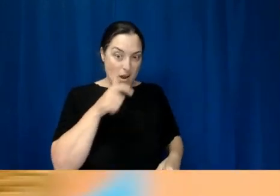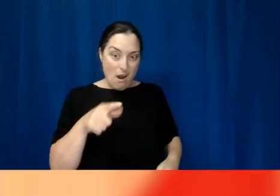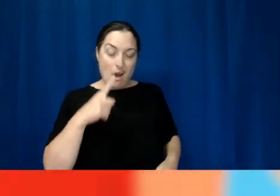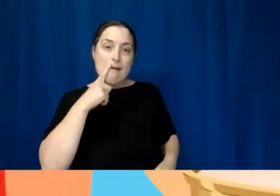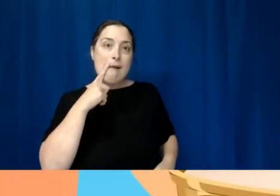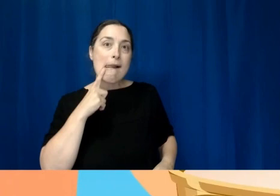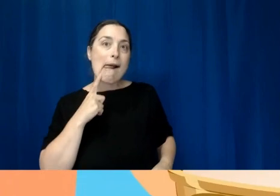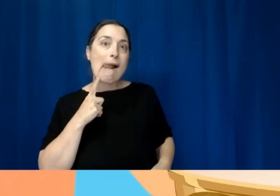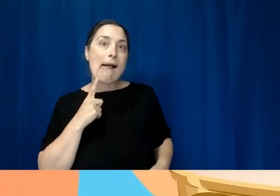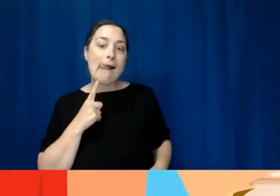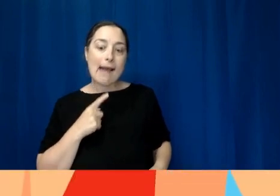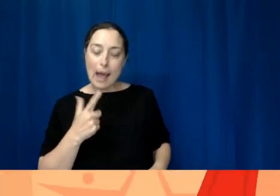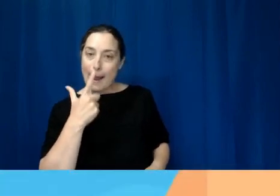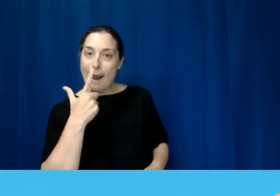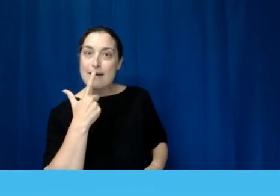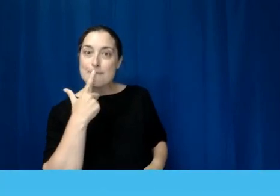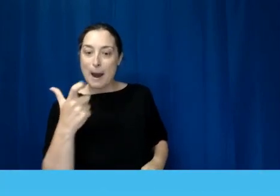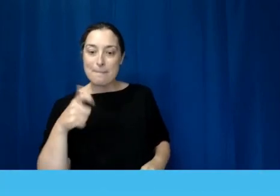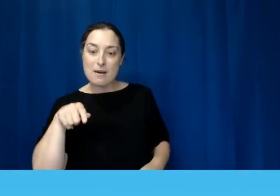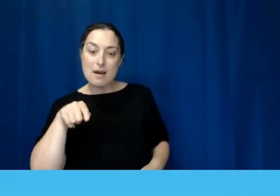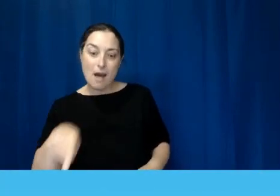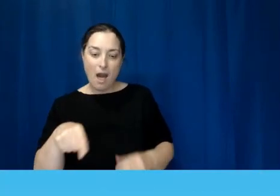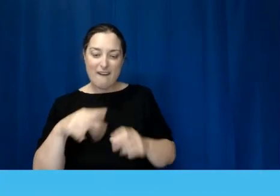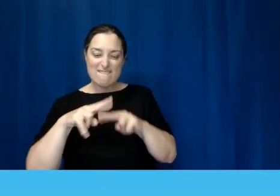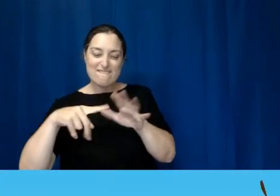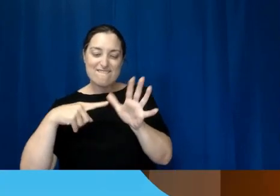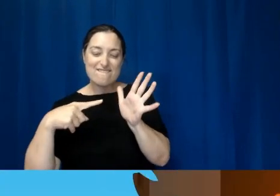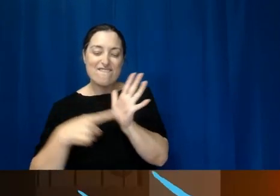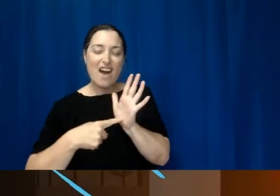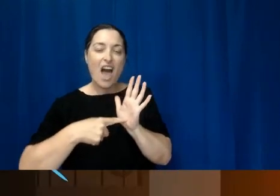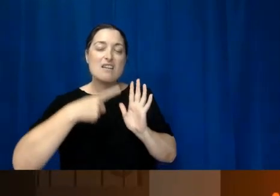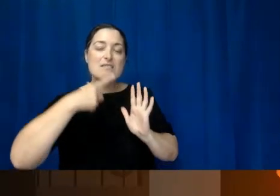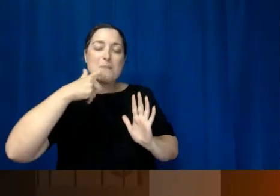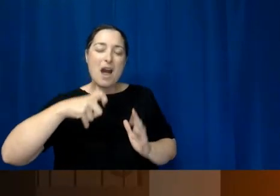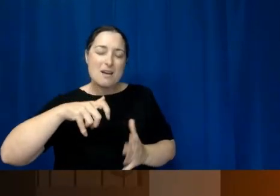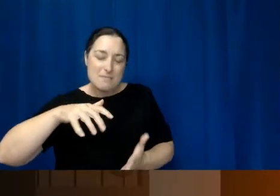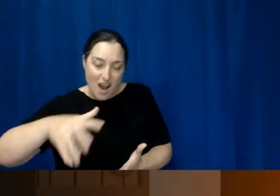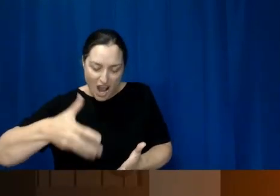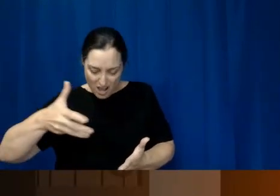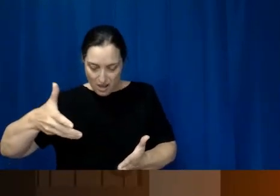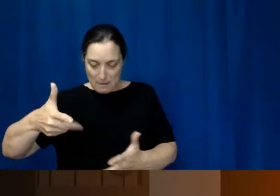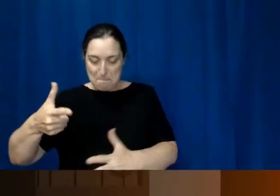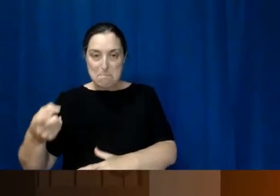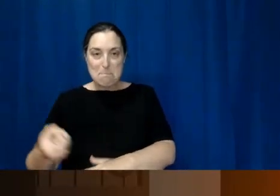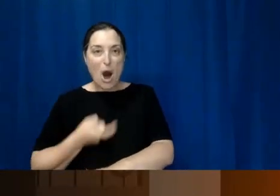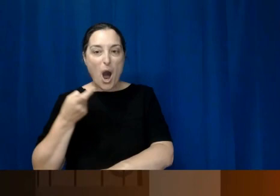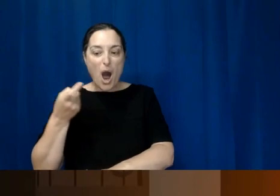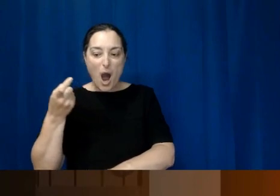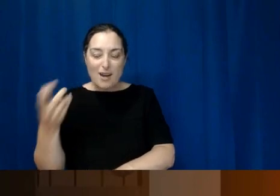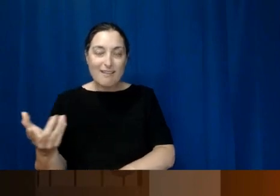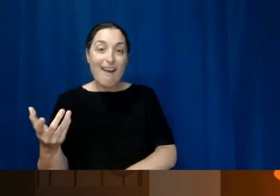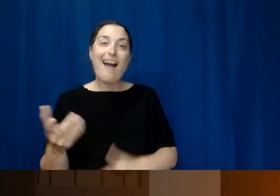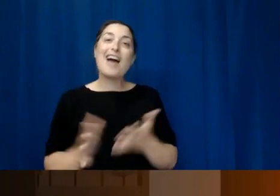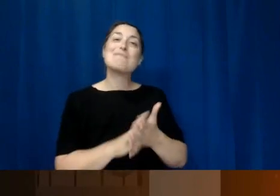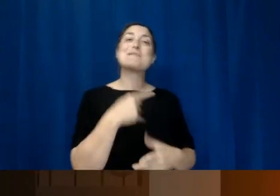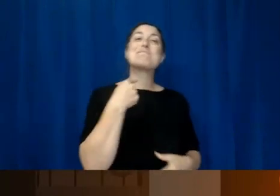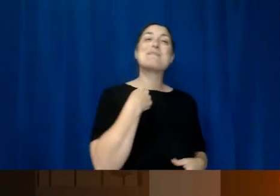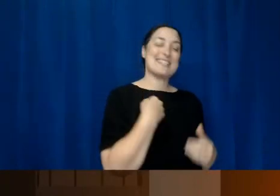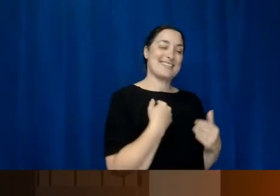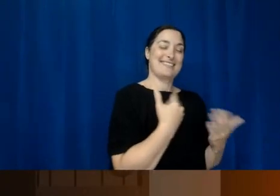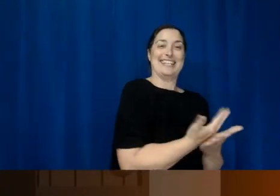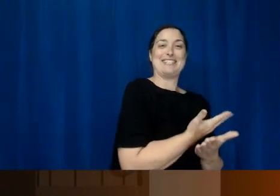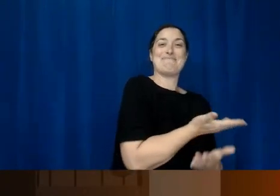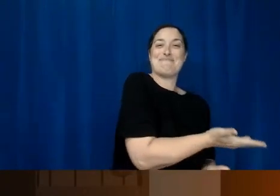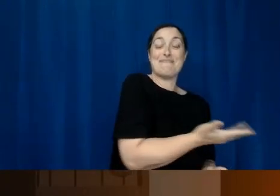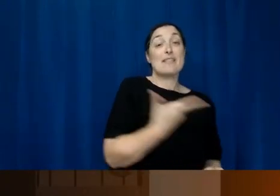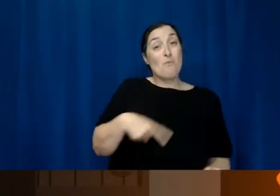and selected the second portion as the gods' share. This explains why the ancient Greeks sacrificed animal bones to the gods while